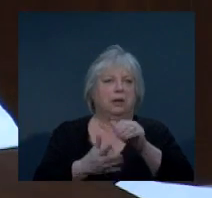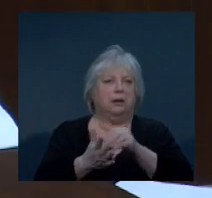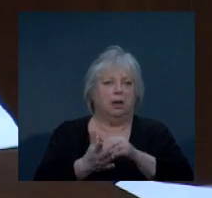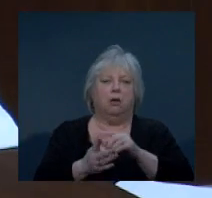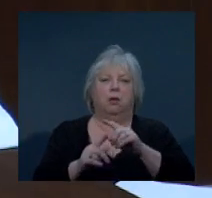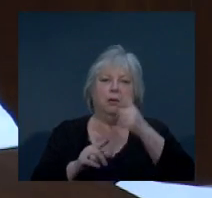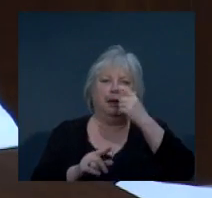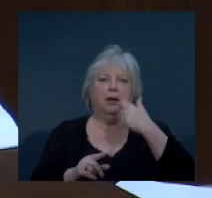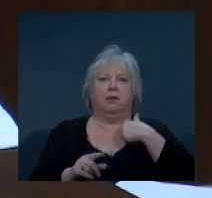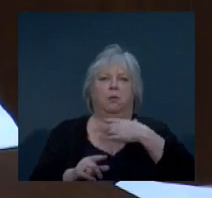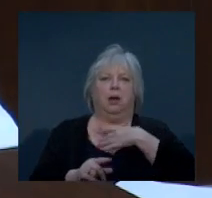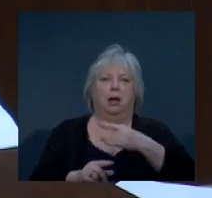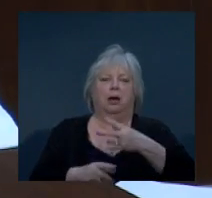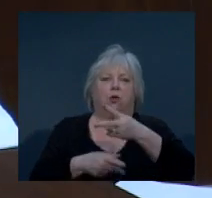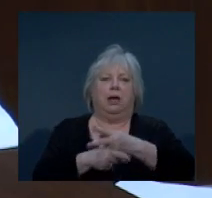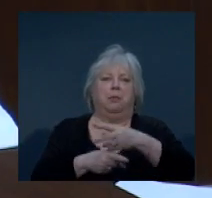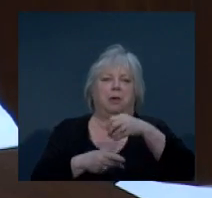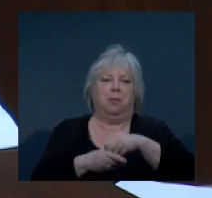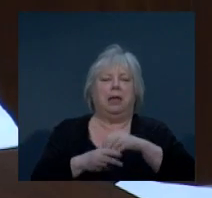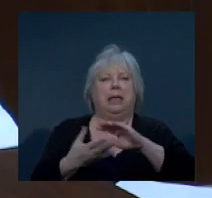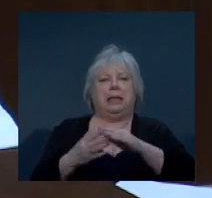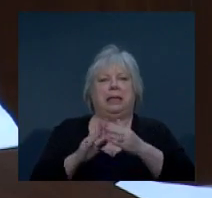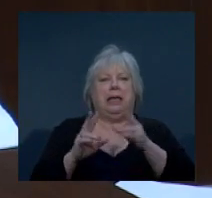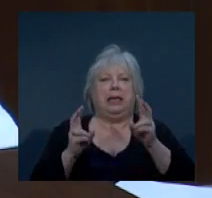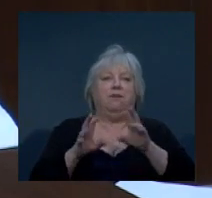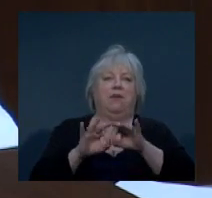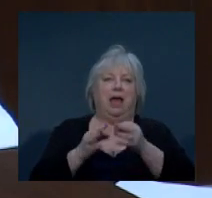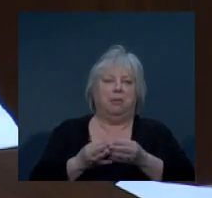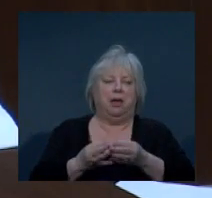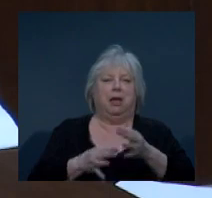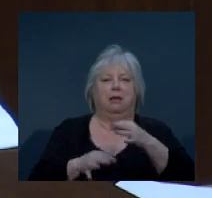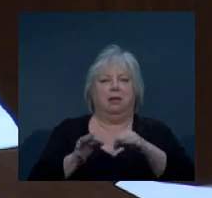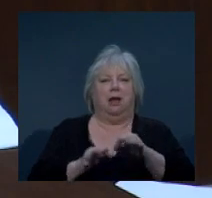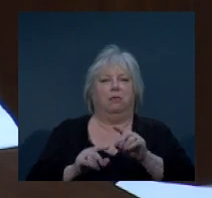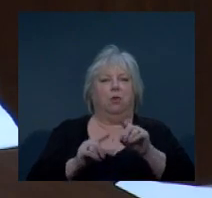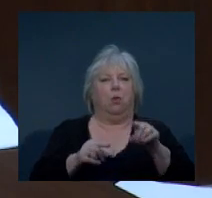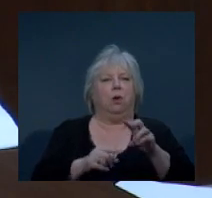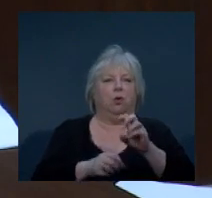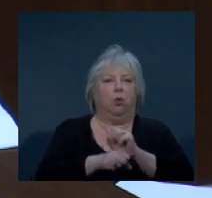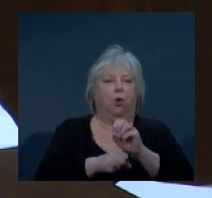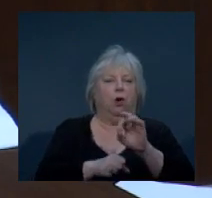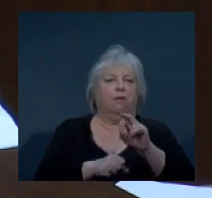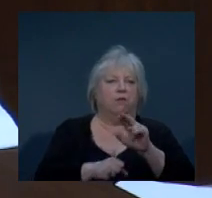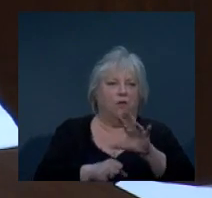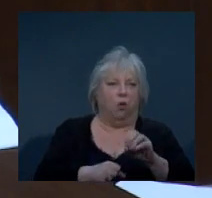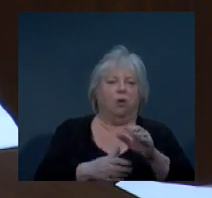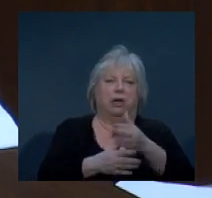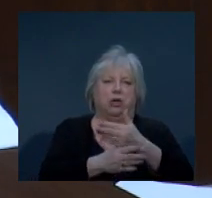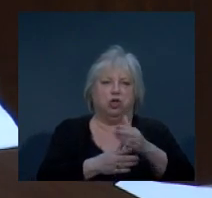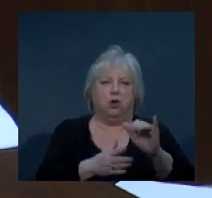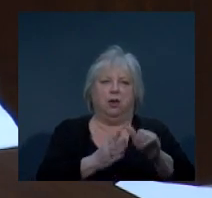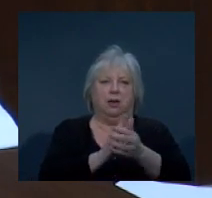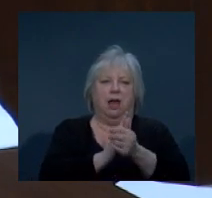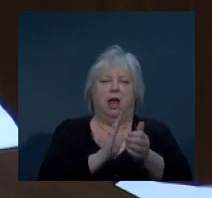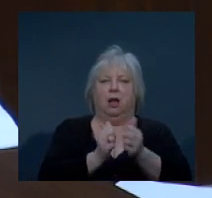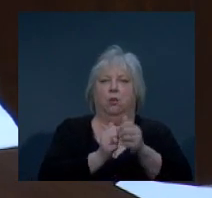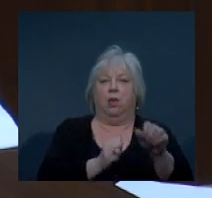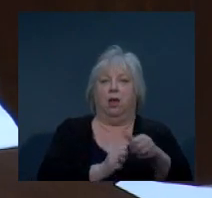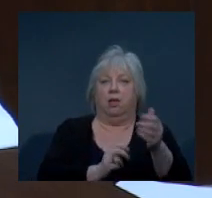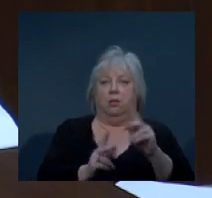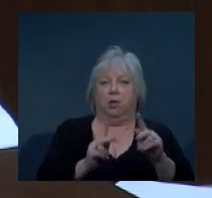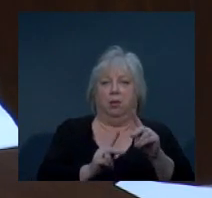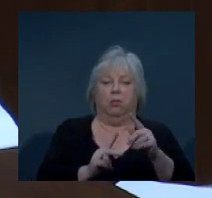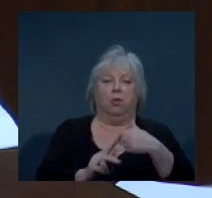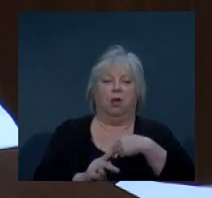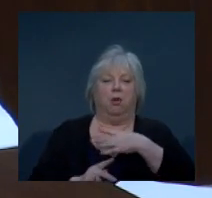like to keep them in the city's family instead of going to the workforce and having shared this talent with other people. I